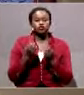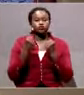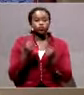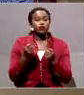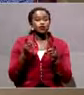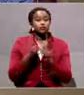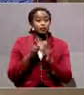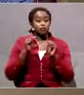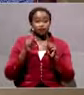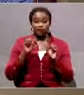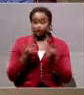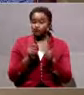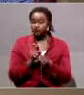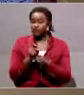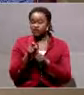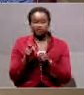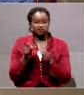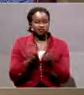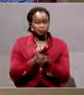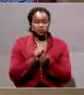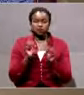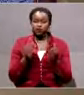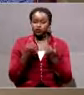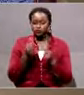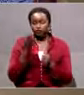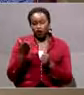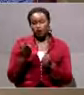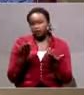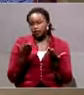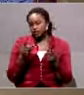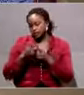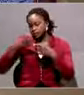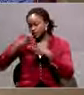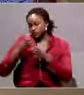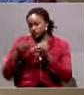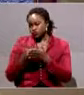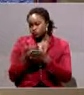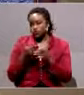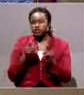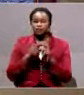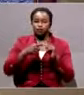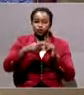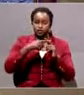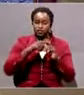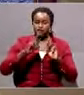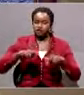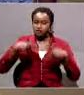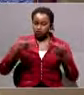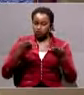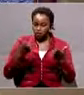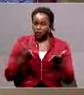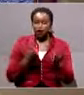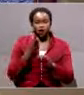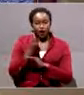disease at Kachinkano Zono Agriculture Research and Development Institute has yielded positive results. After harvesting,